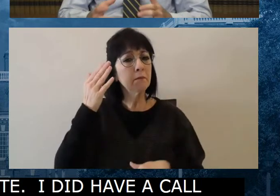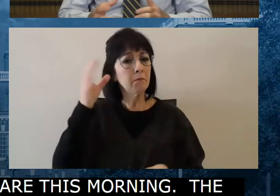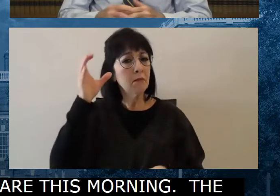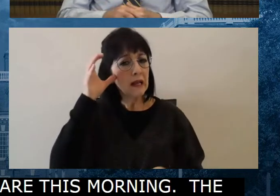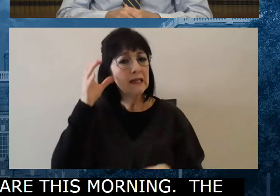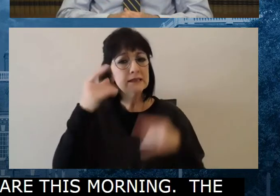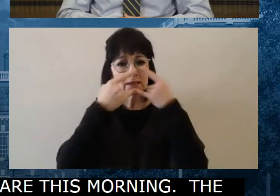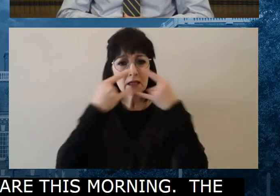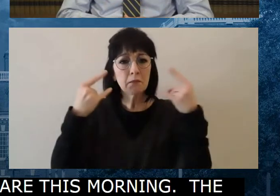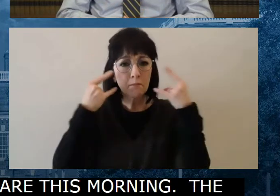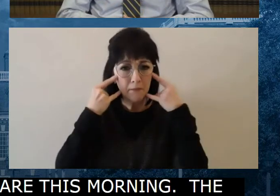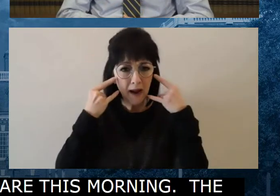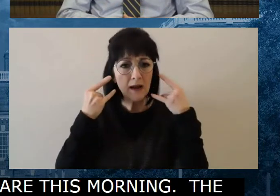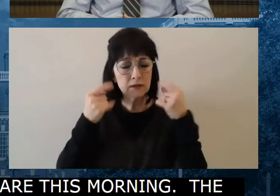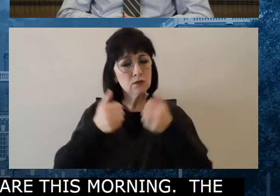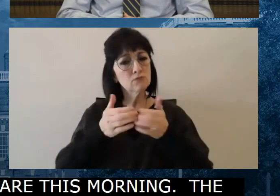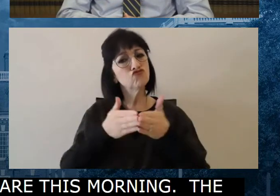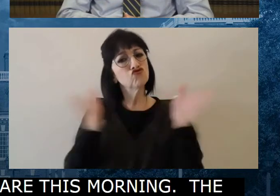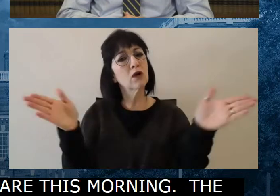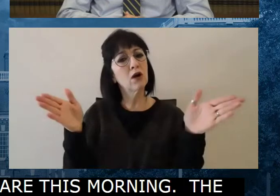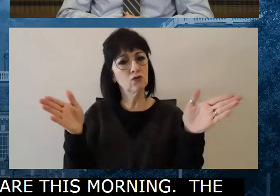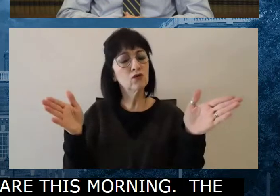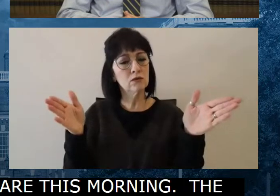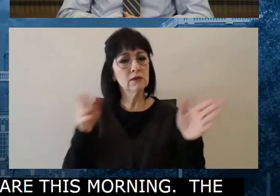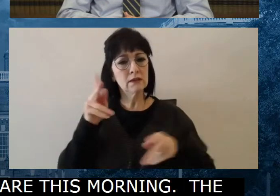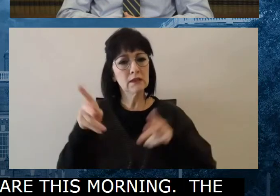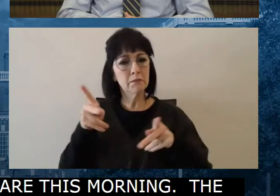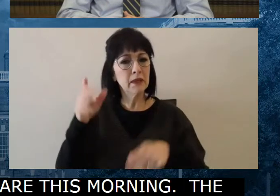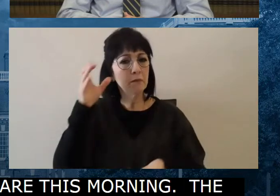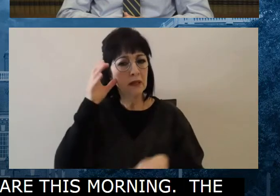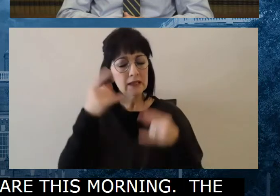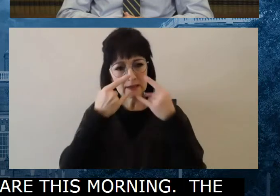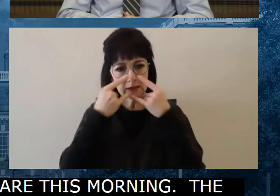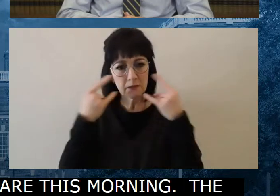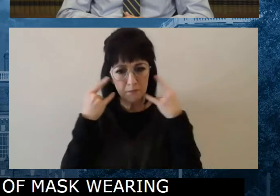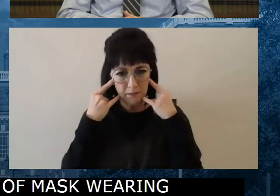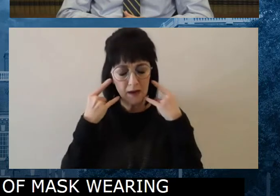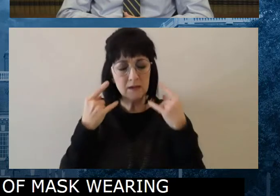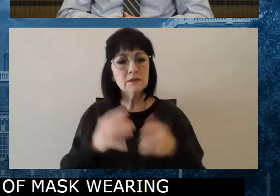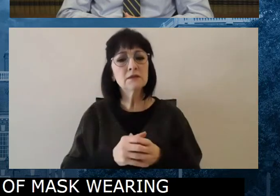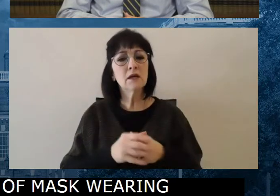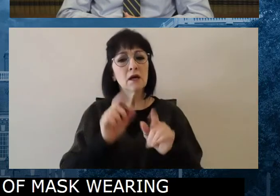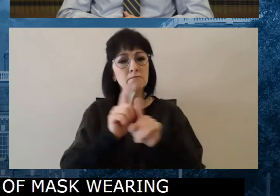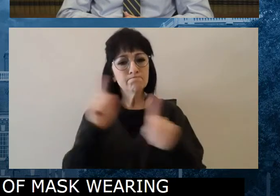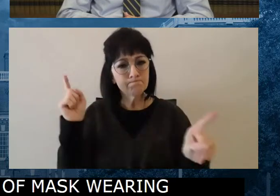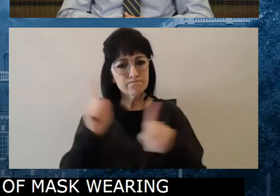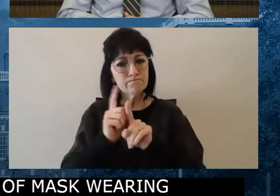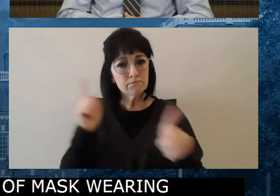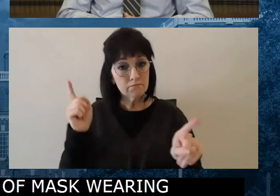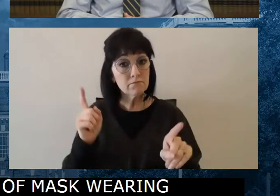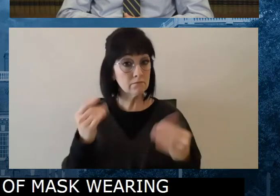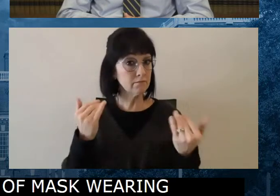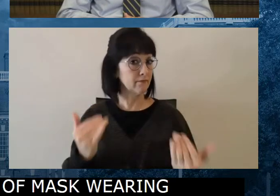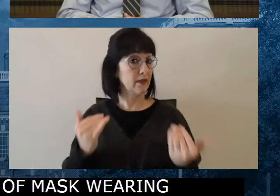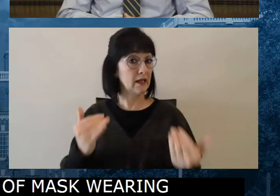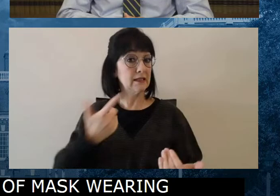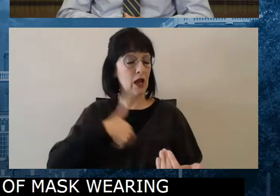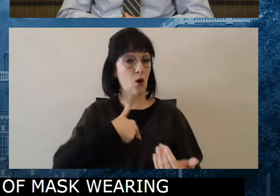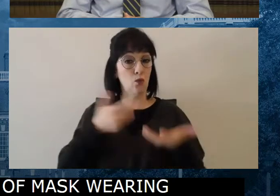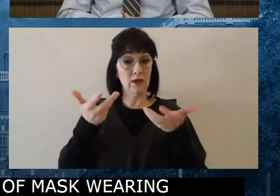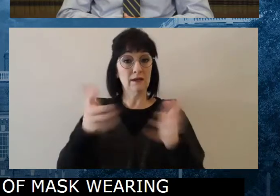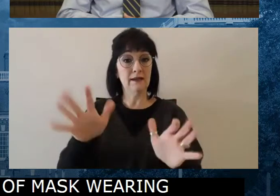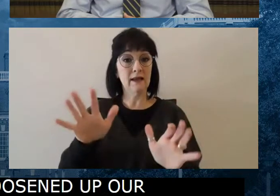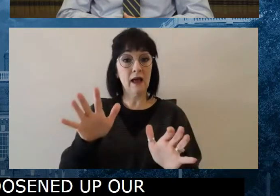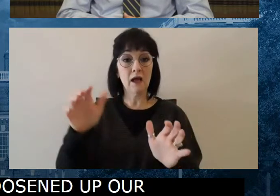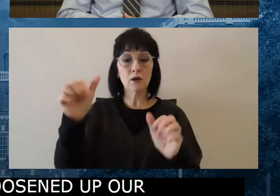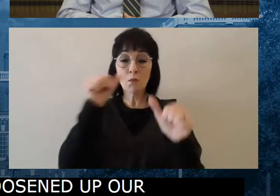even though we have loosened up our restrictions a little bit and enabled bars and restaurants to go to 50%